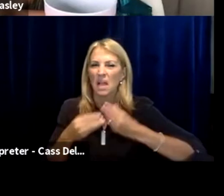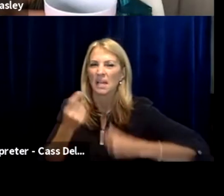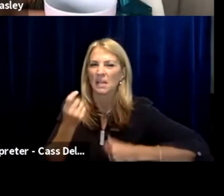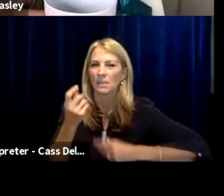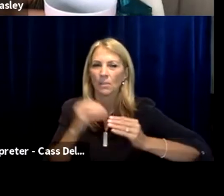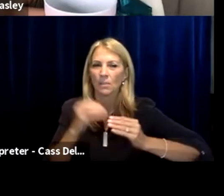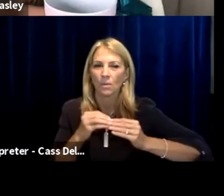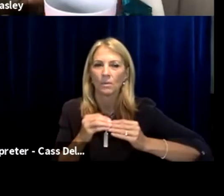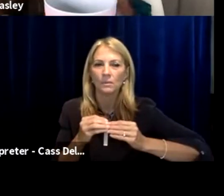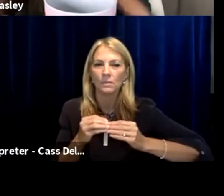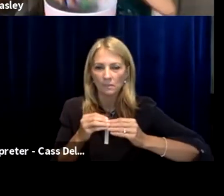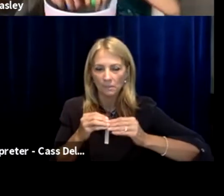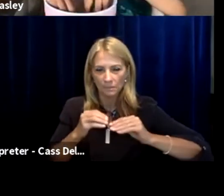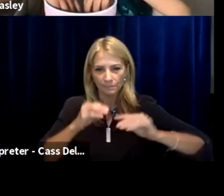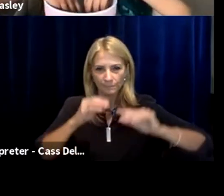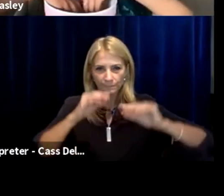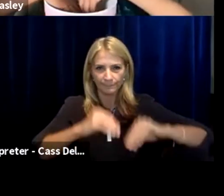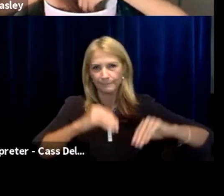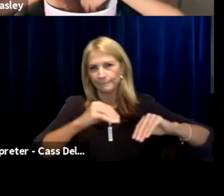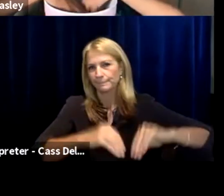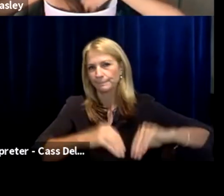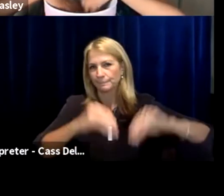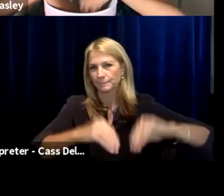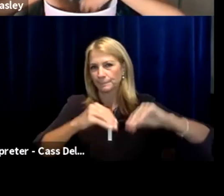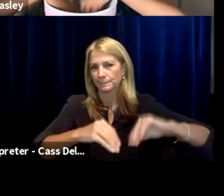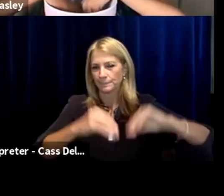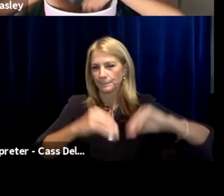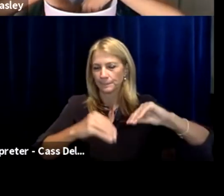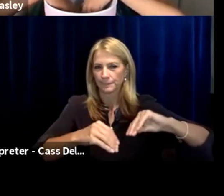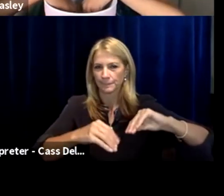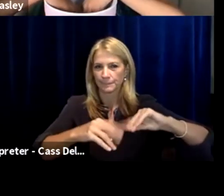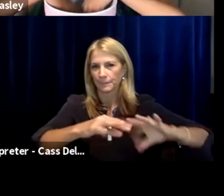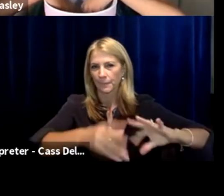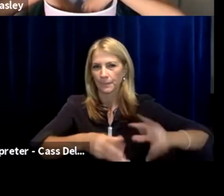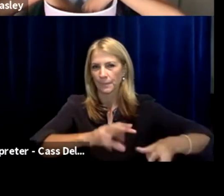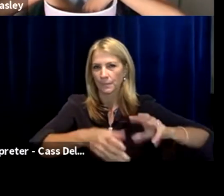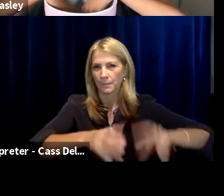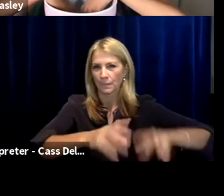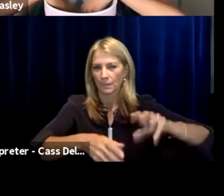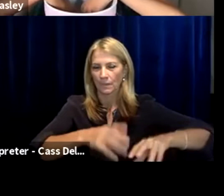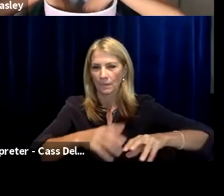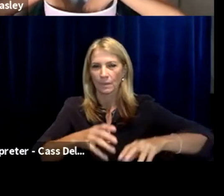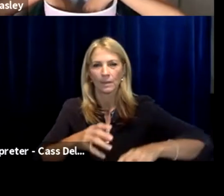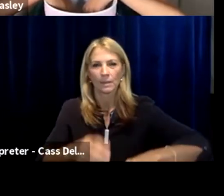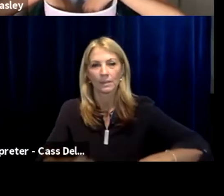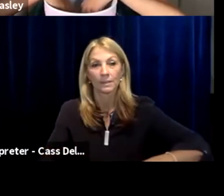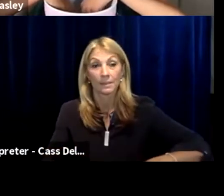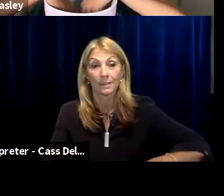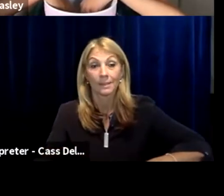And then I'm gonna rub the soap all over the balloons and just put it in the water.